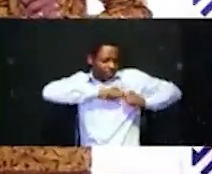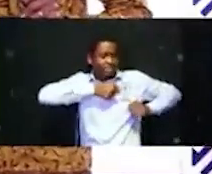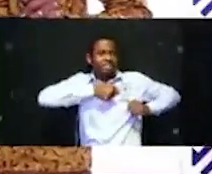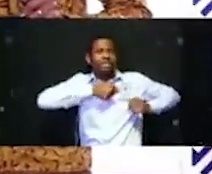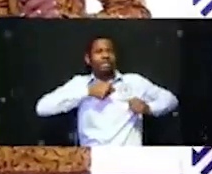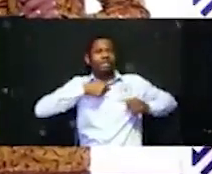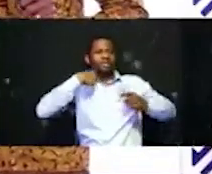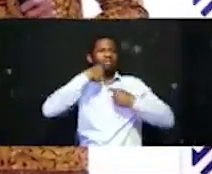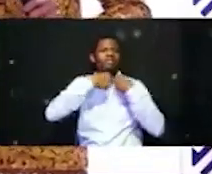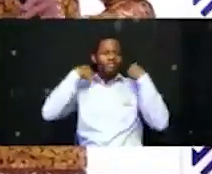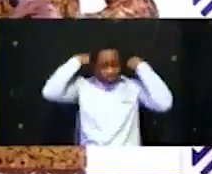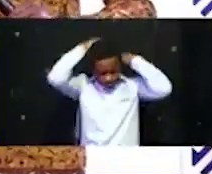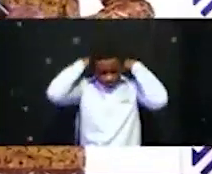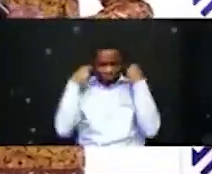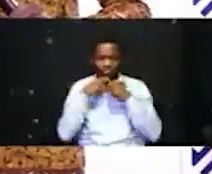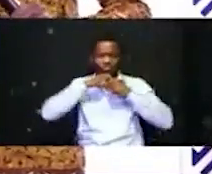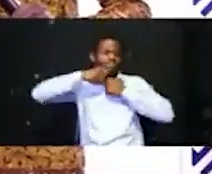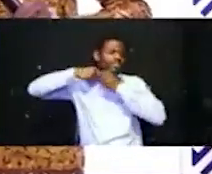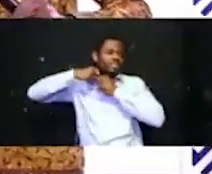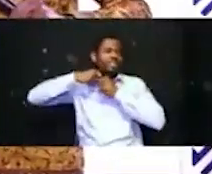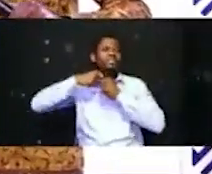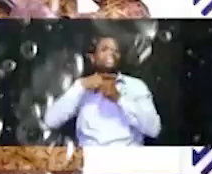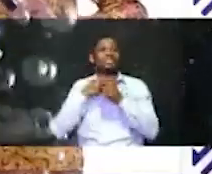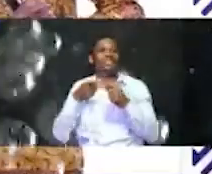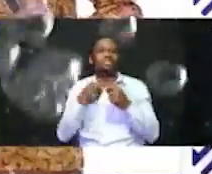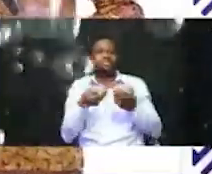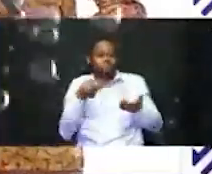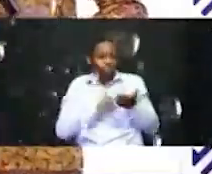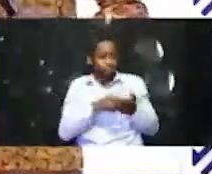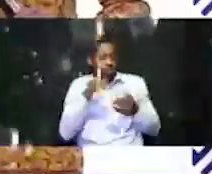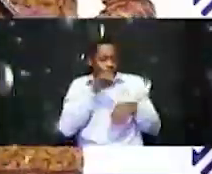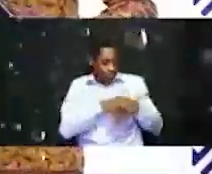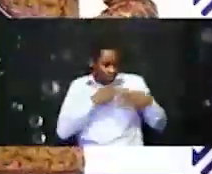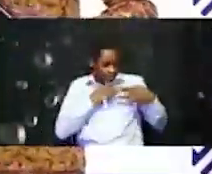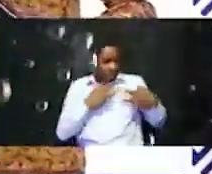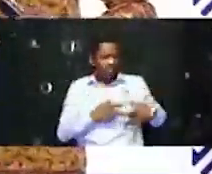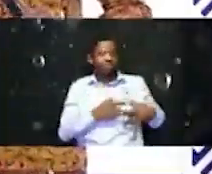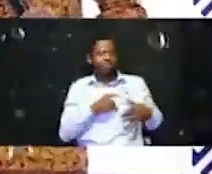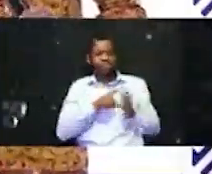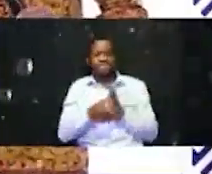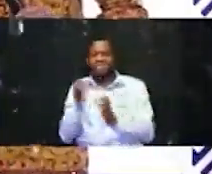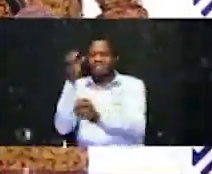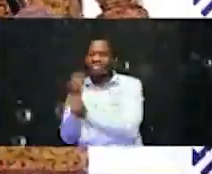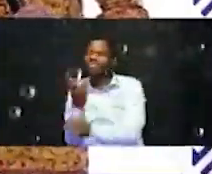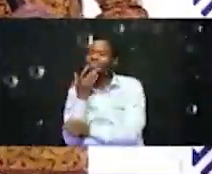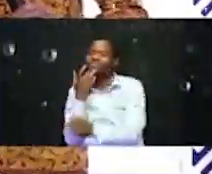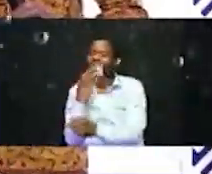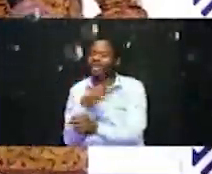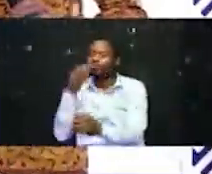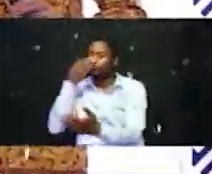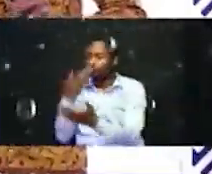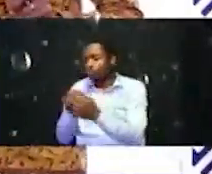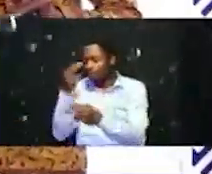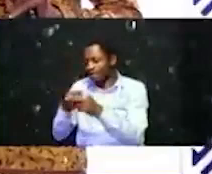na twere no wakoma ponso. Then you win favor and a good name in the sight of God